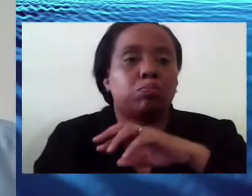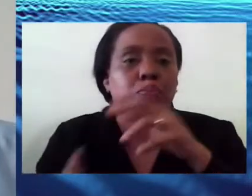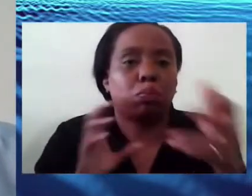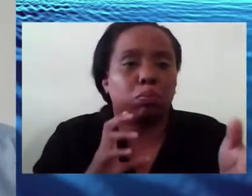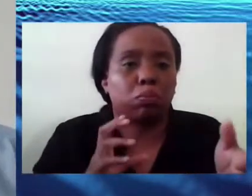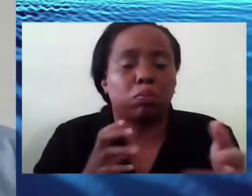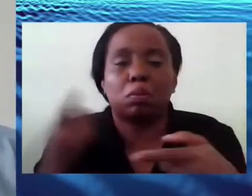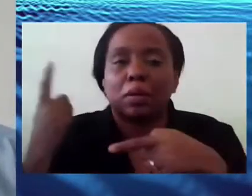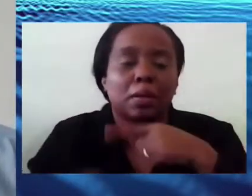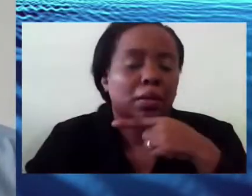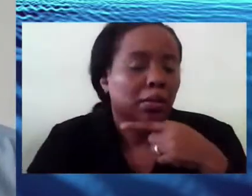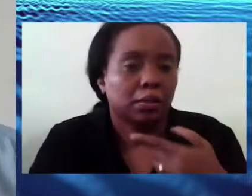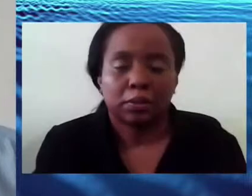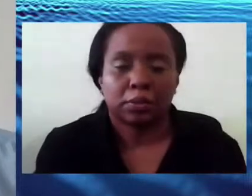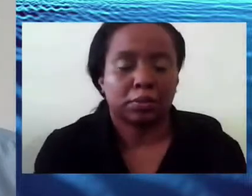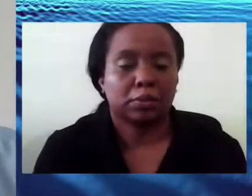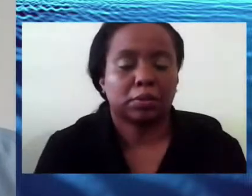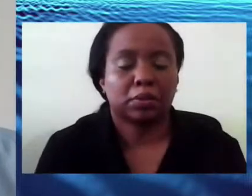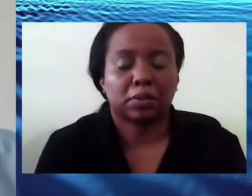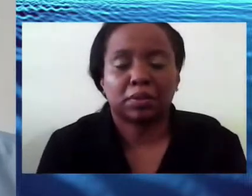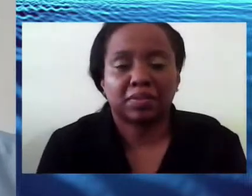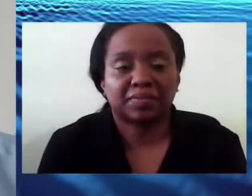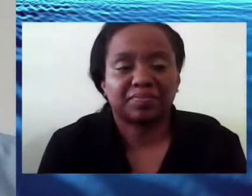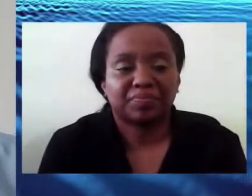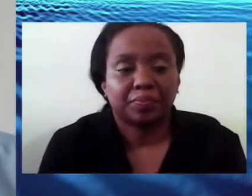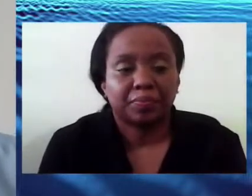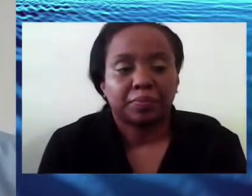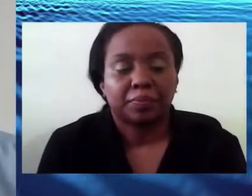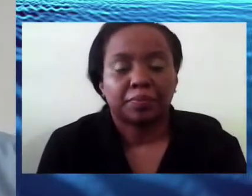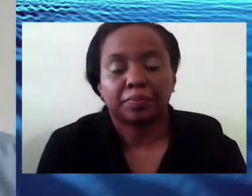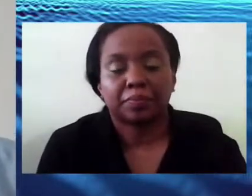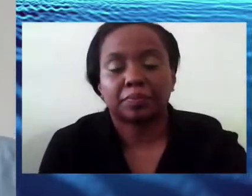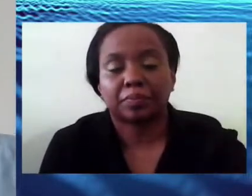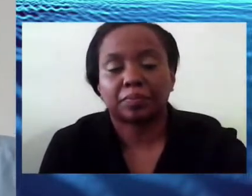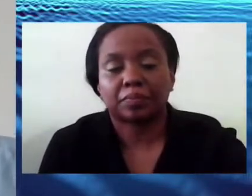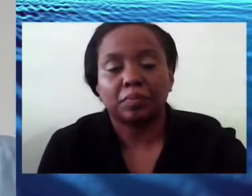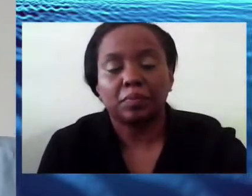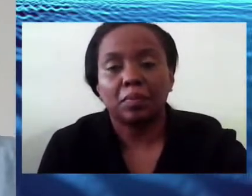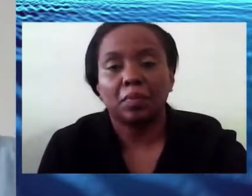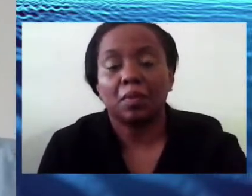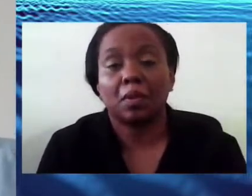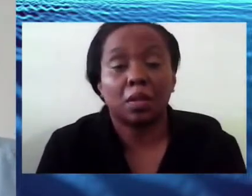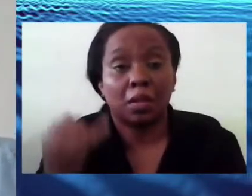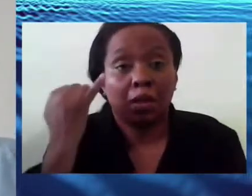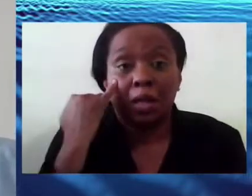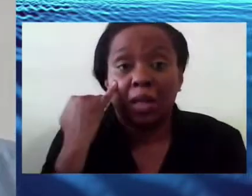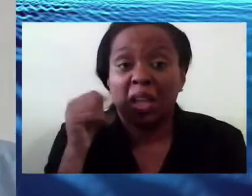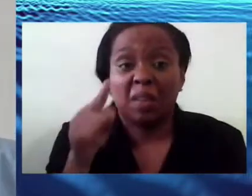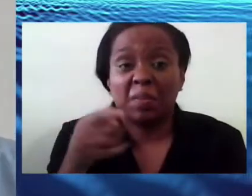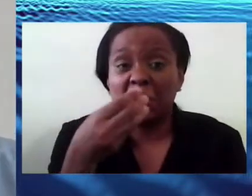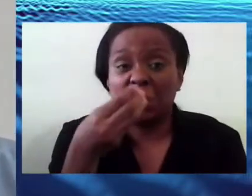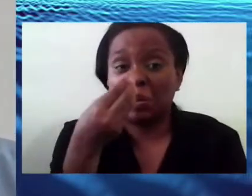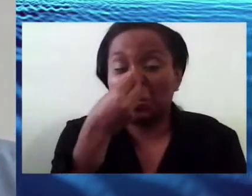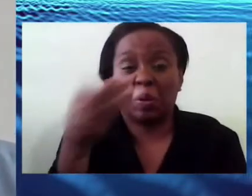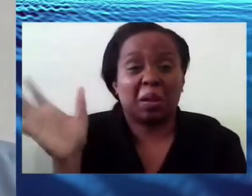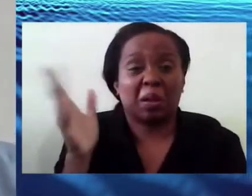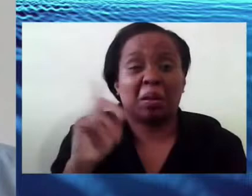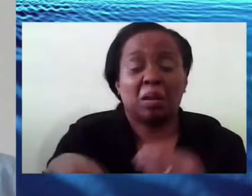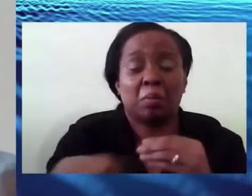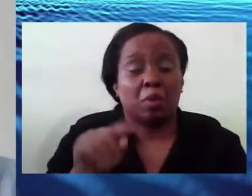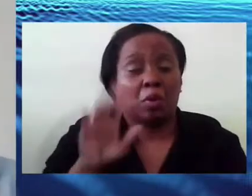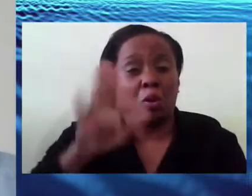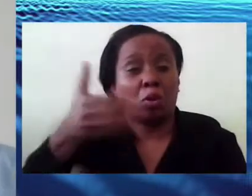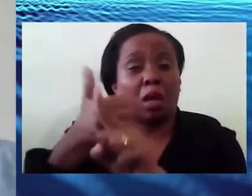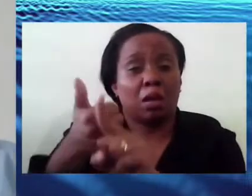to slip up. And even if you do not care about your own health and wellness and your